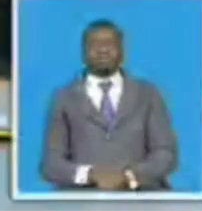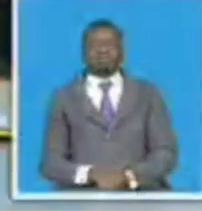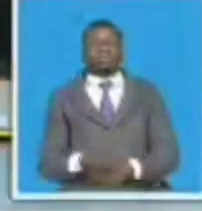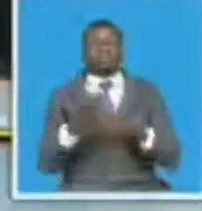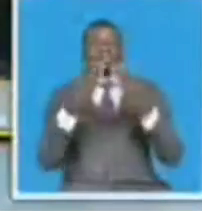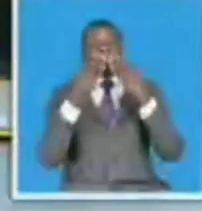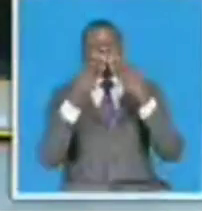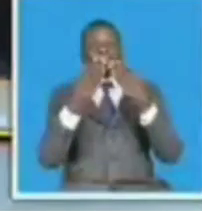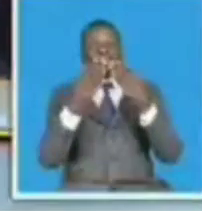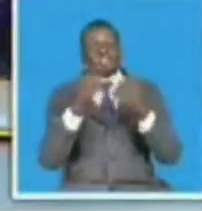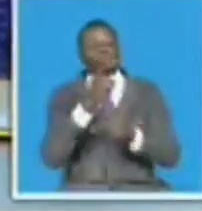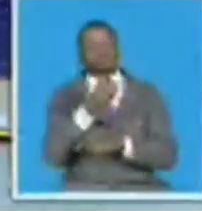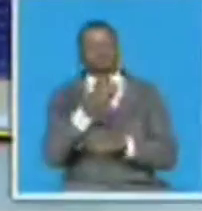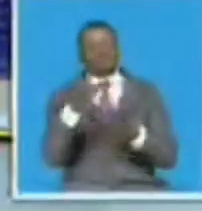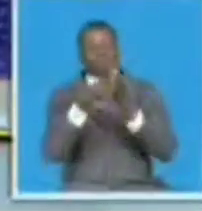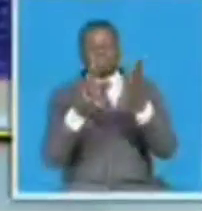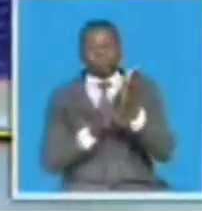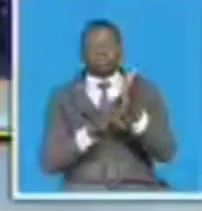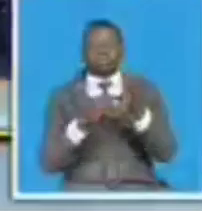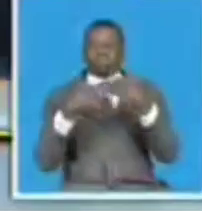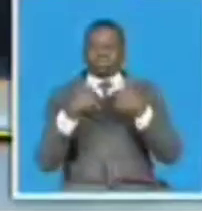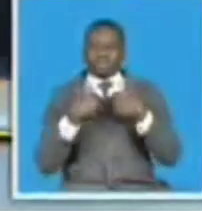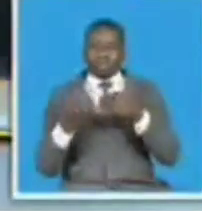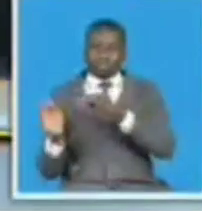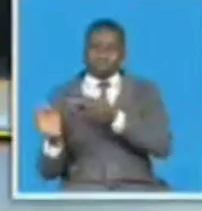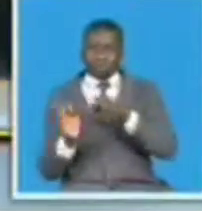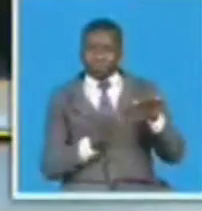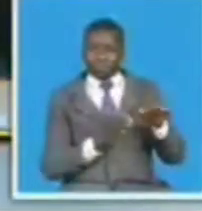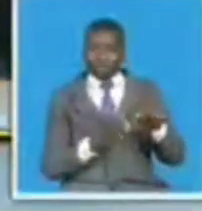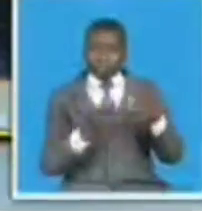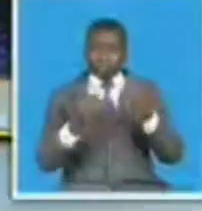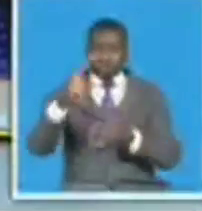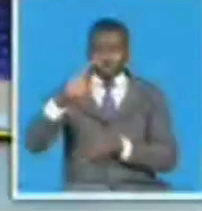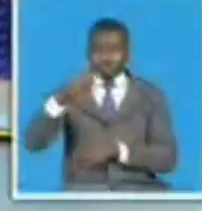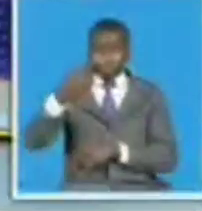Thank you very much, Brent, for that report. And now, Chipapa Mission District of Woodlands Conference yesterday.